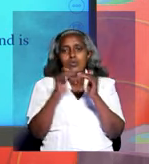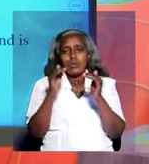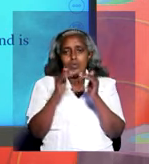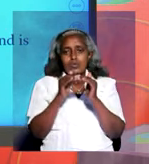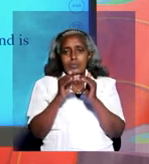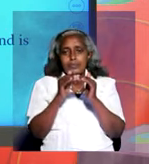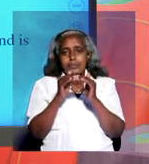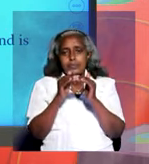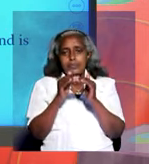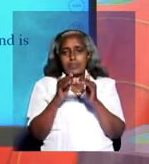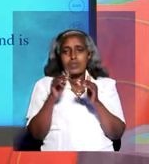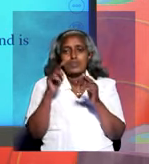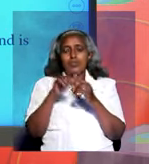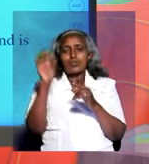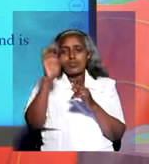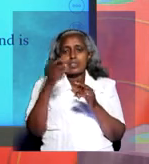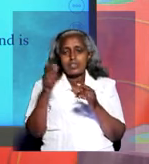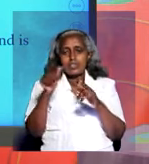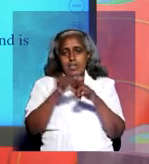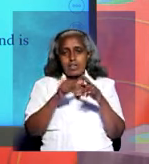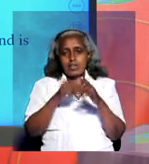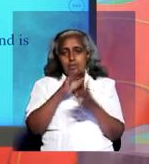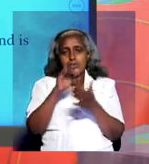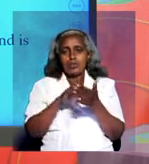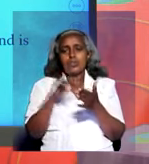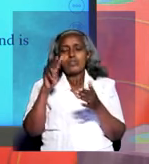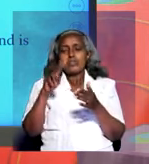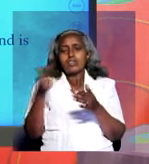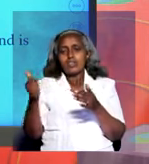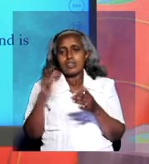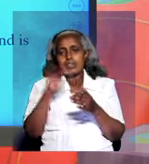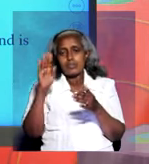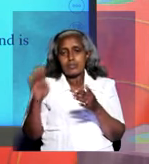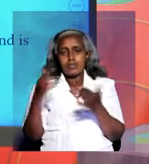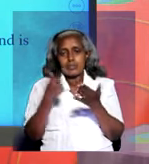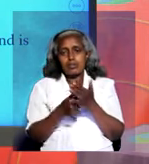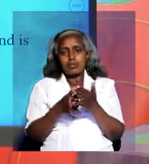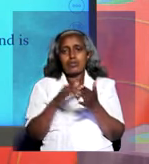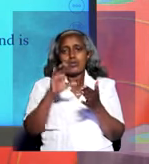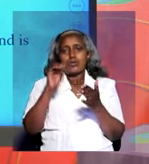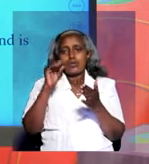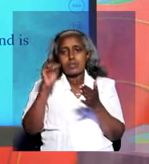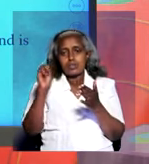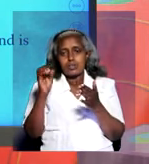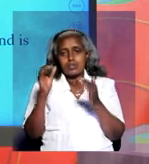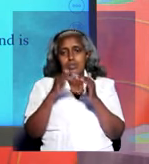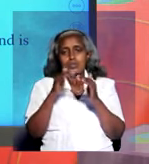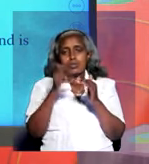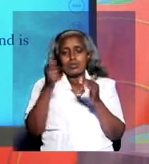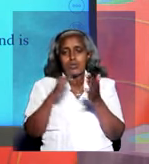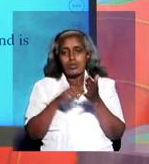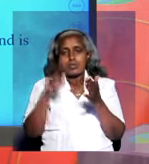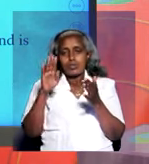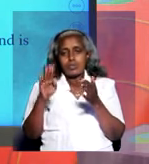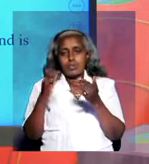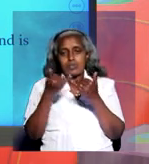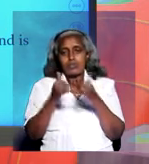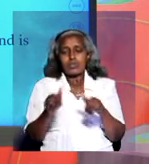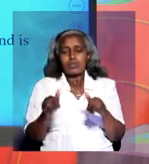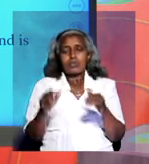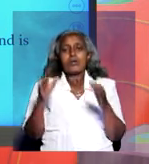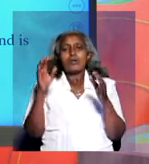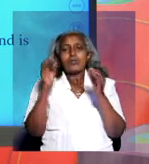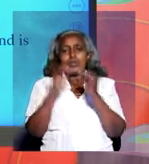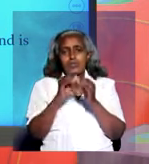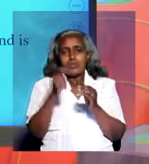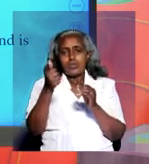to find the angle between vector A and b, you use this formula. Cos theta is equals to a dot b divided by magnitude